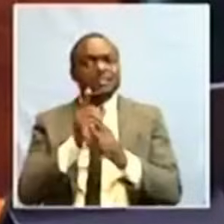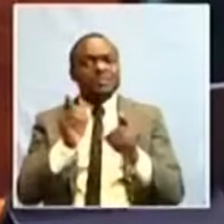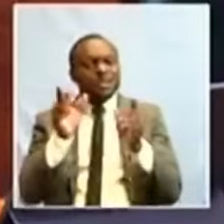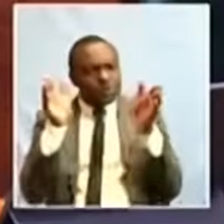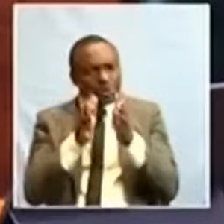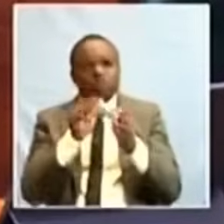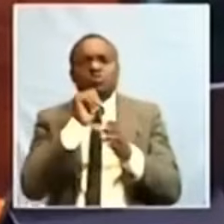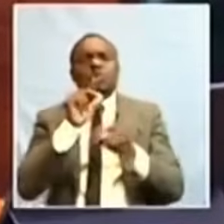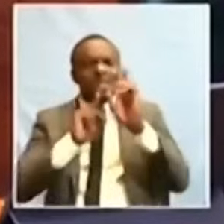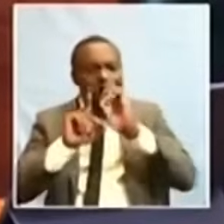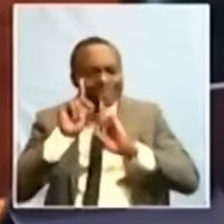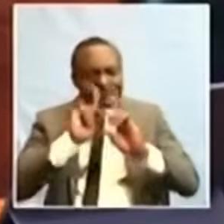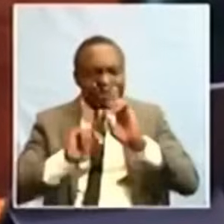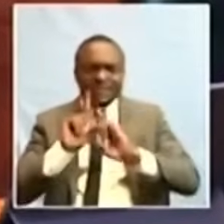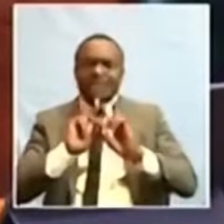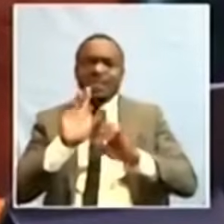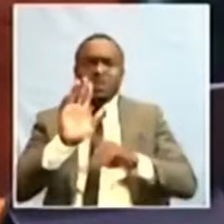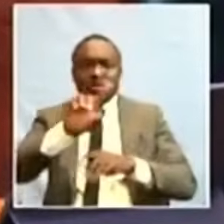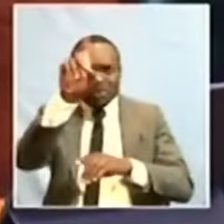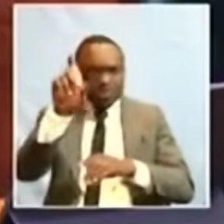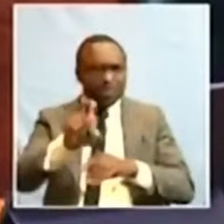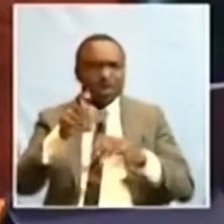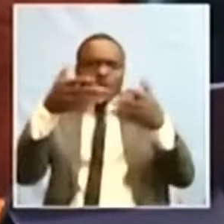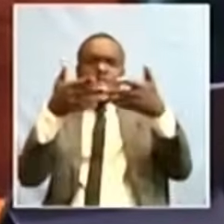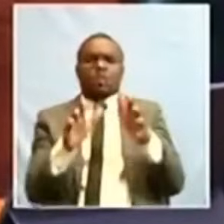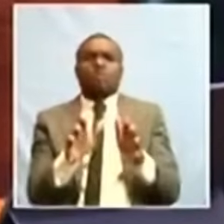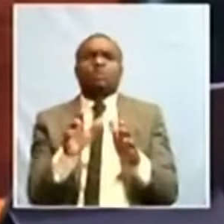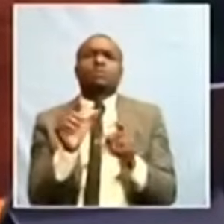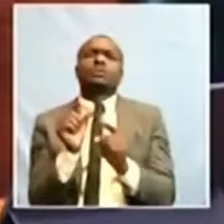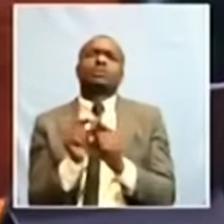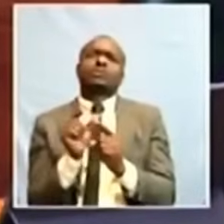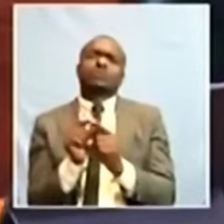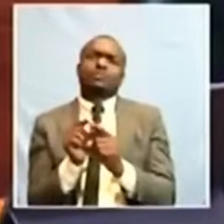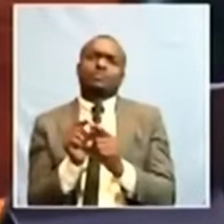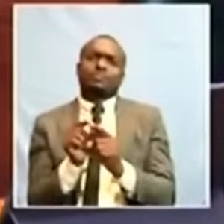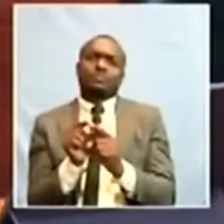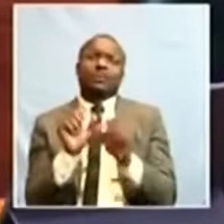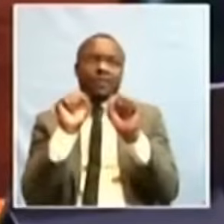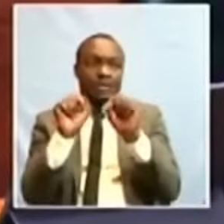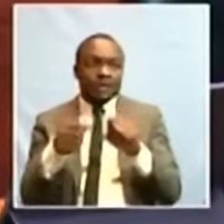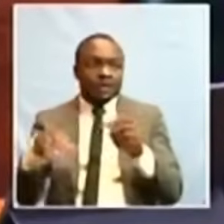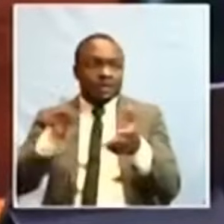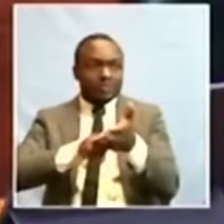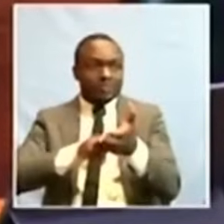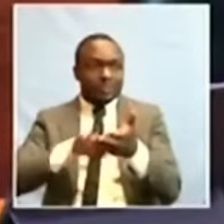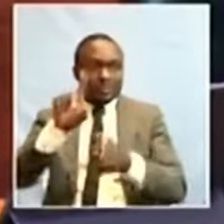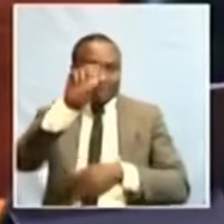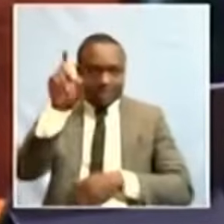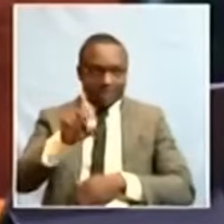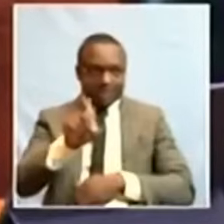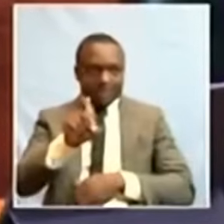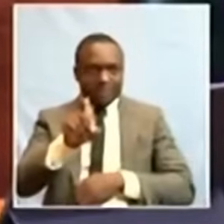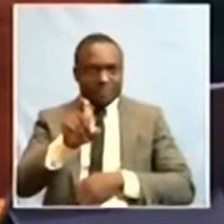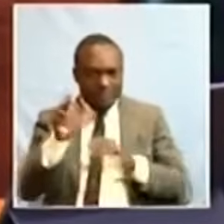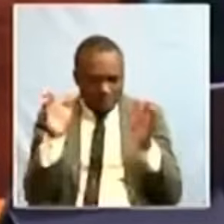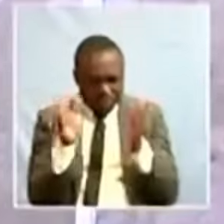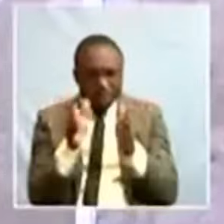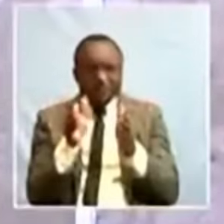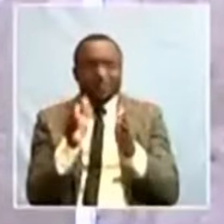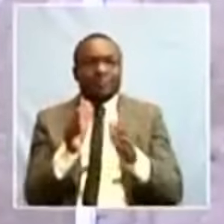debate. Otherwise, your question will be lost in words. You can repeat the question, be precise to the